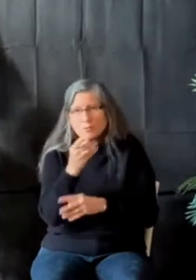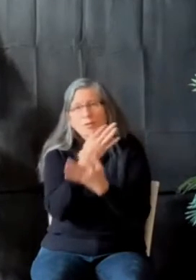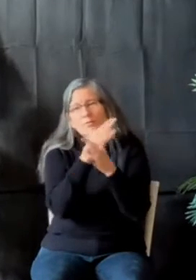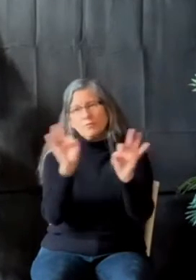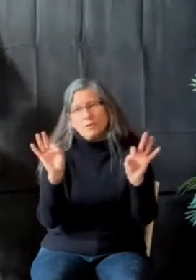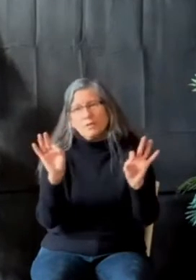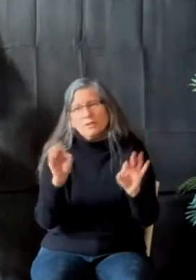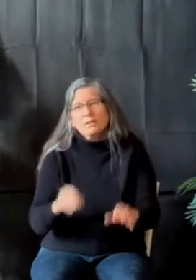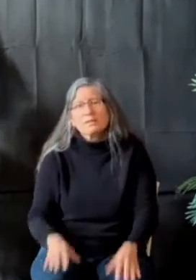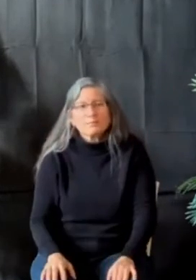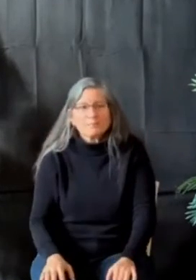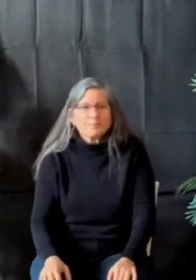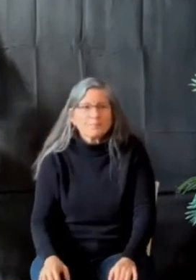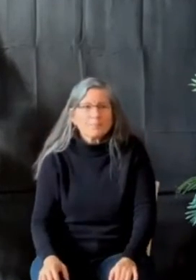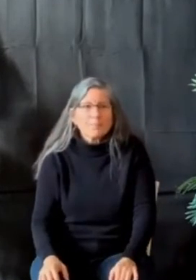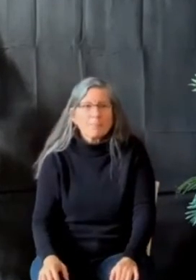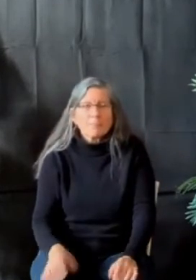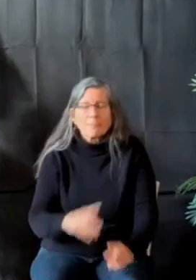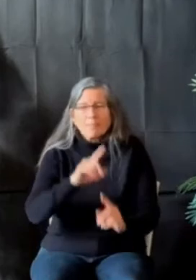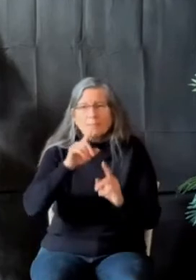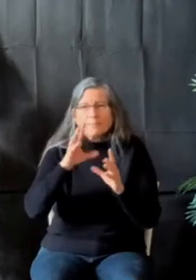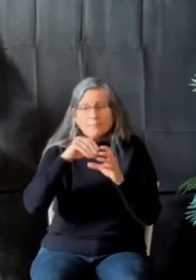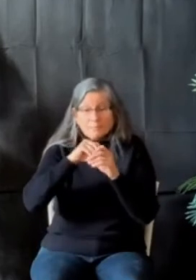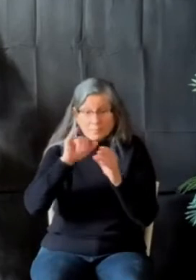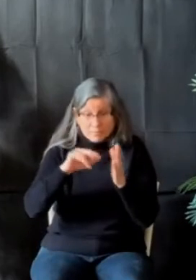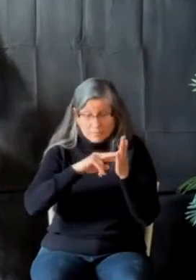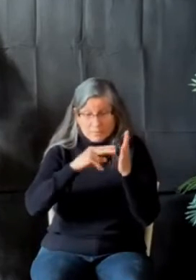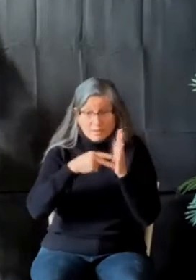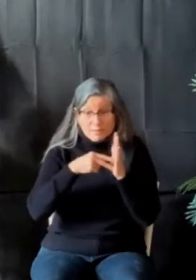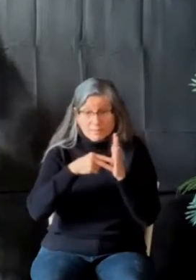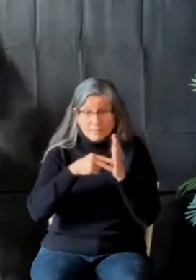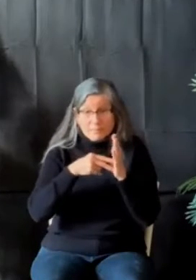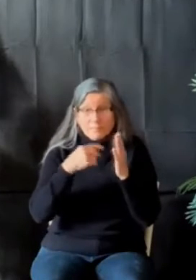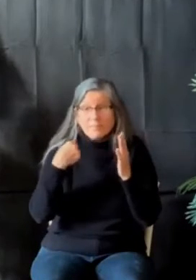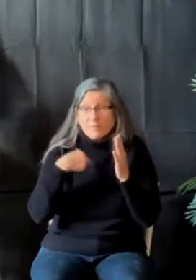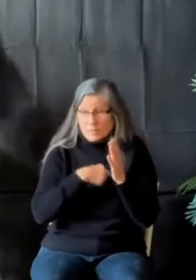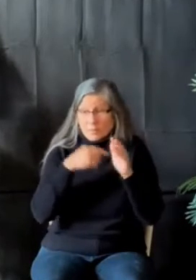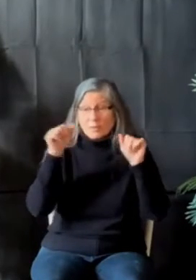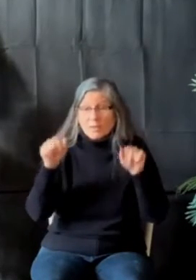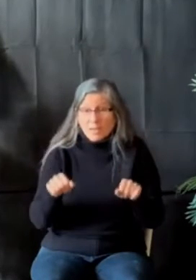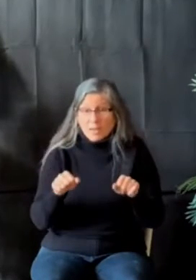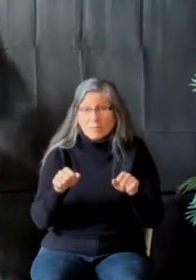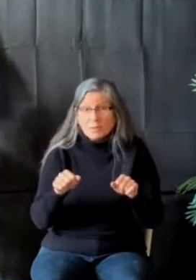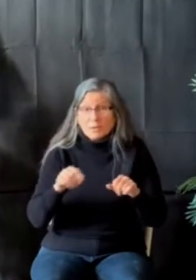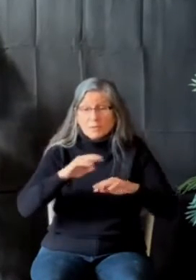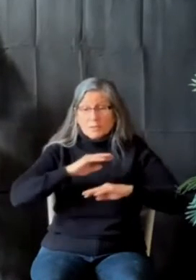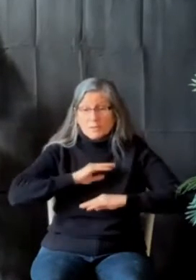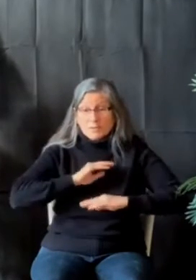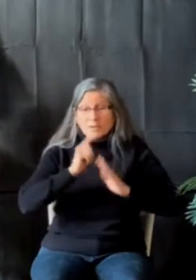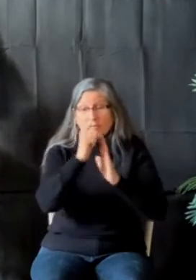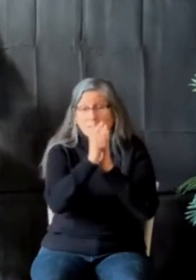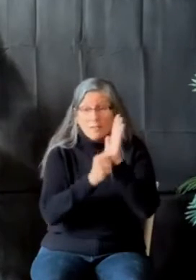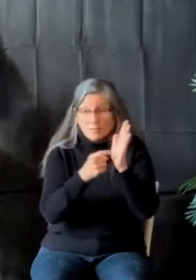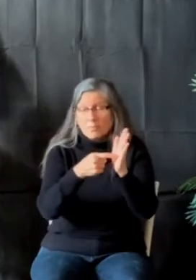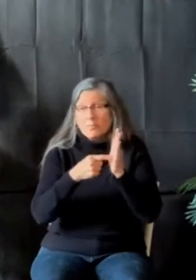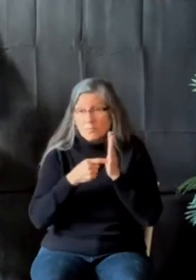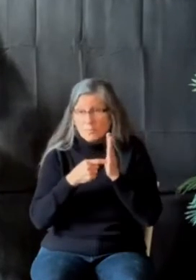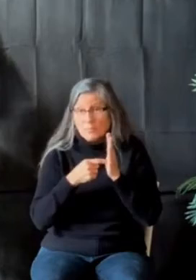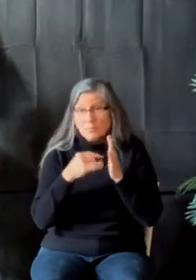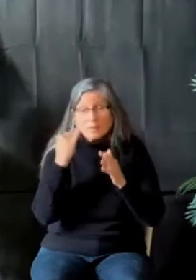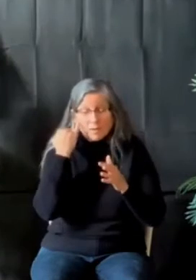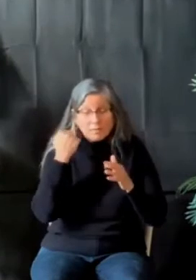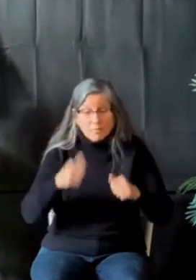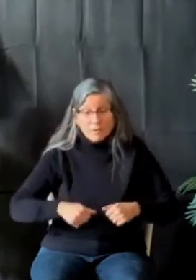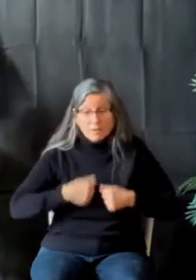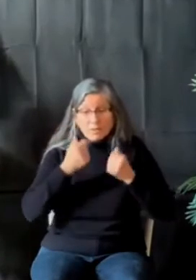indeed. So in the context of that, so that we are able to meet the law's requirements, so long as we are